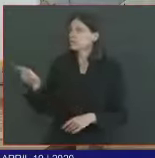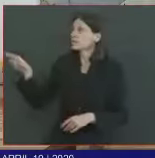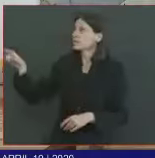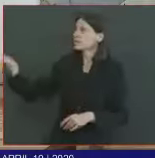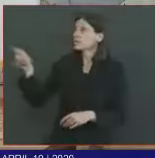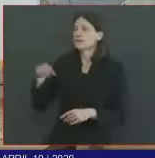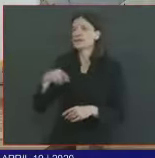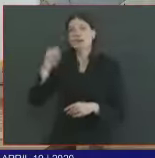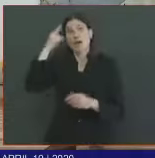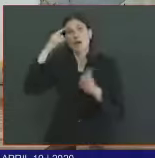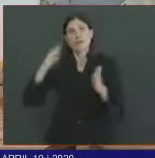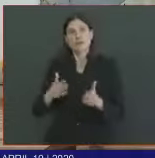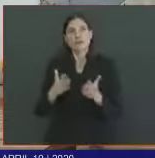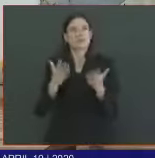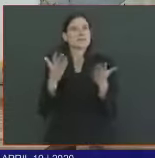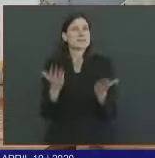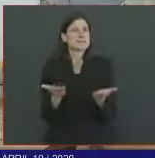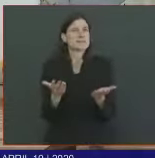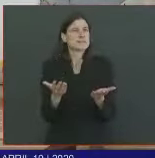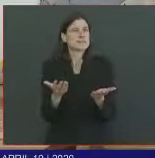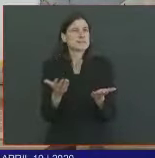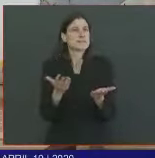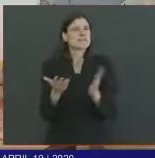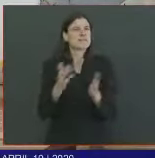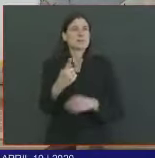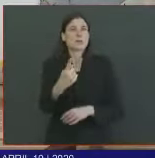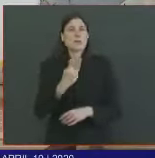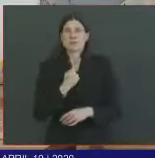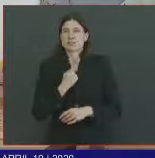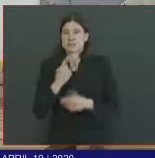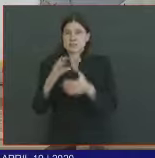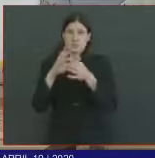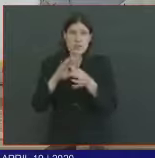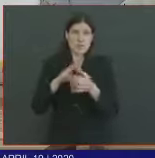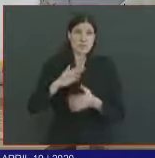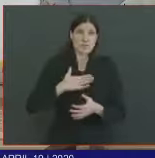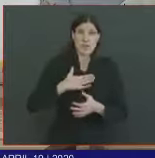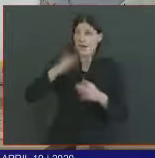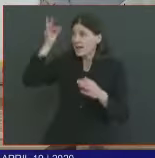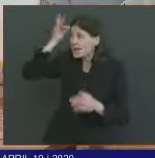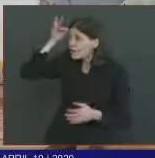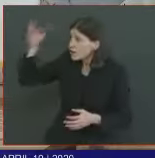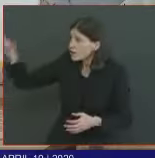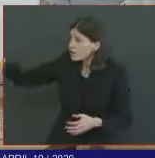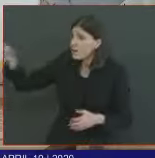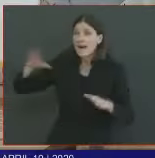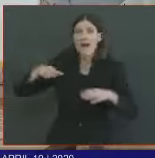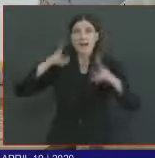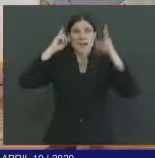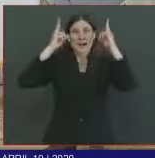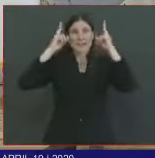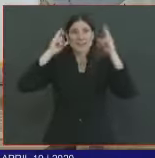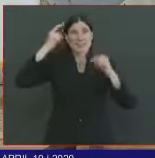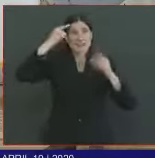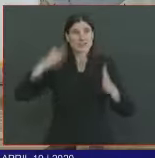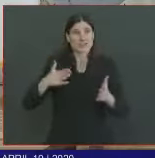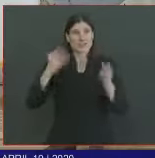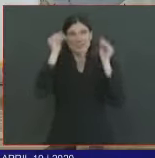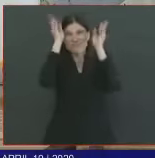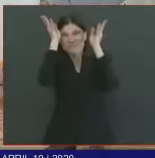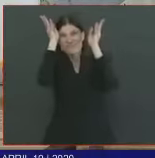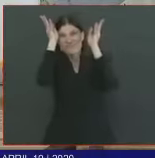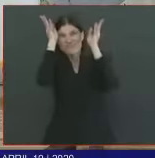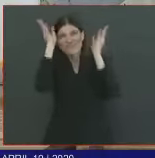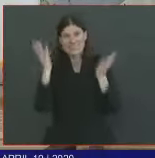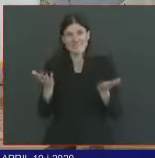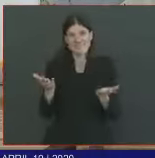So I don't know. I'll say this. That hairdressers, barbers, nail salons,